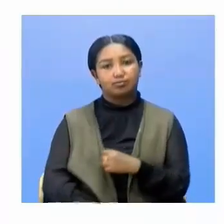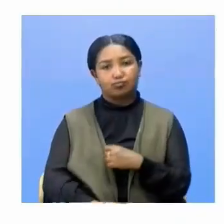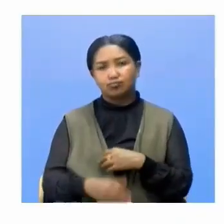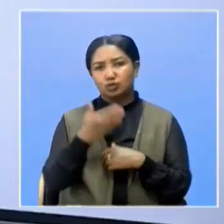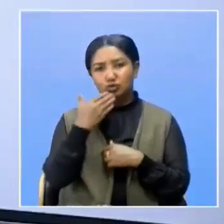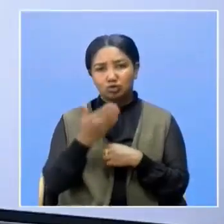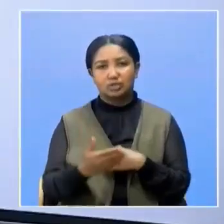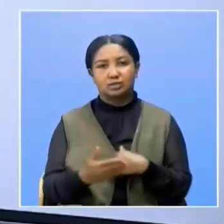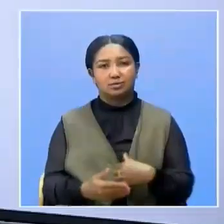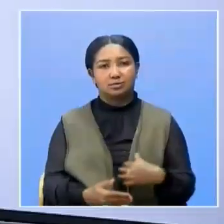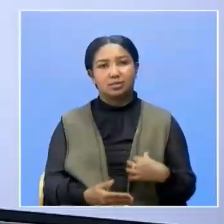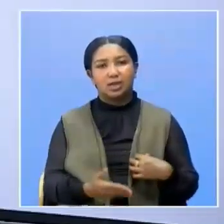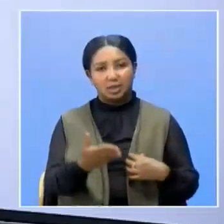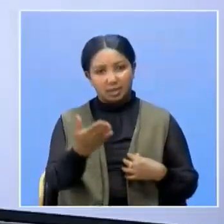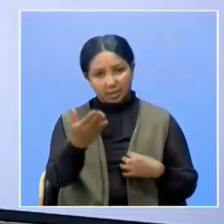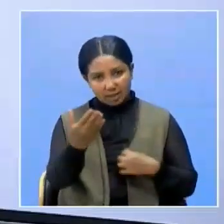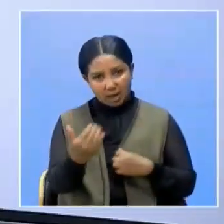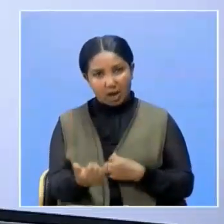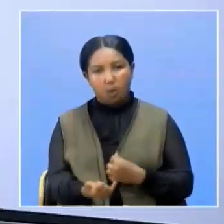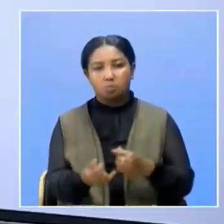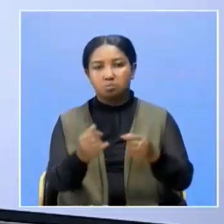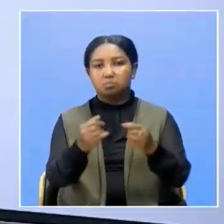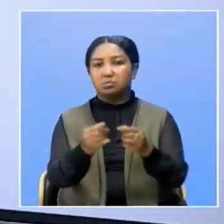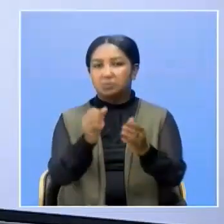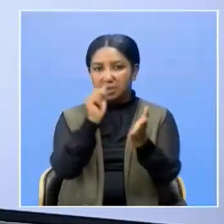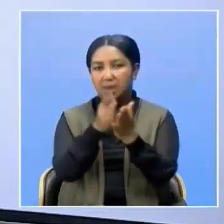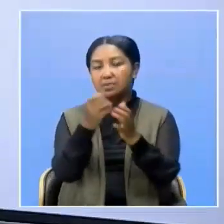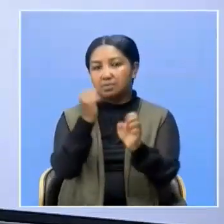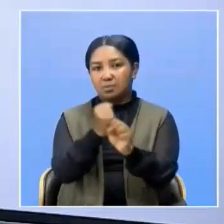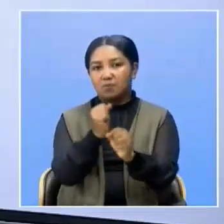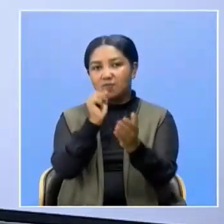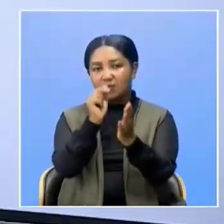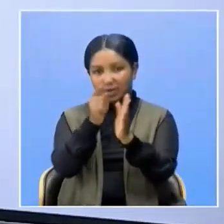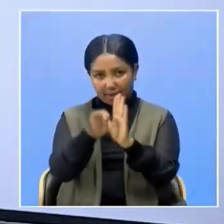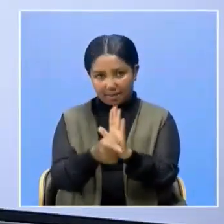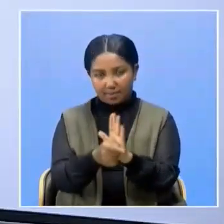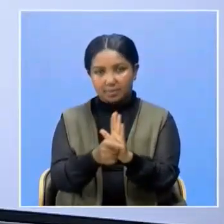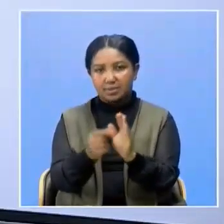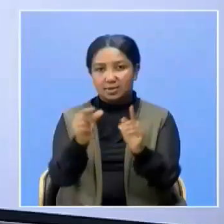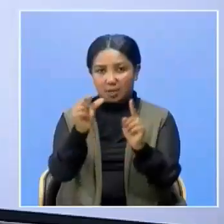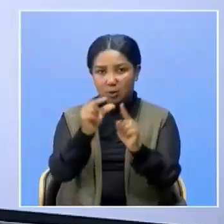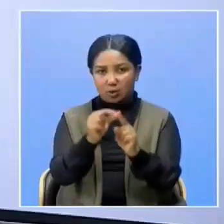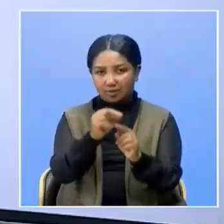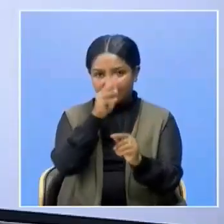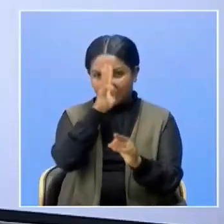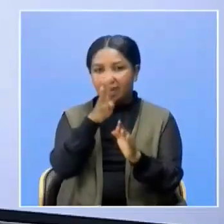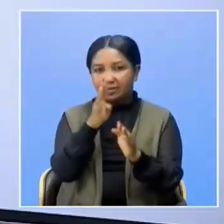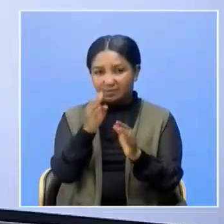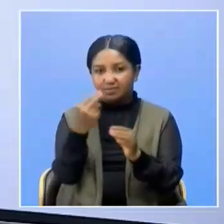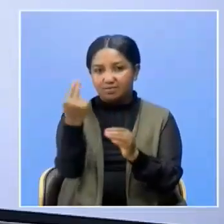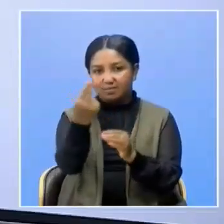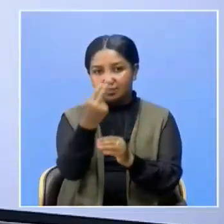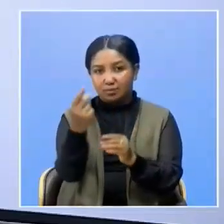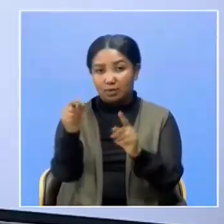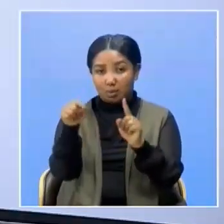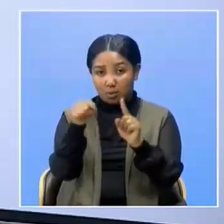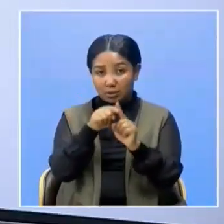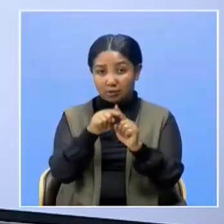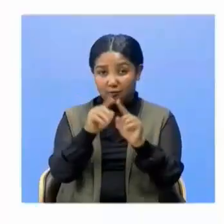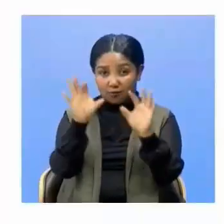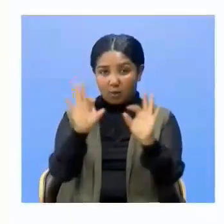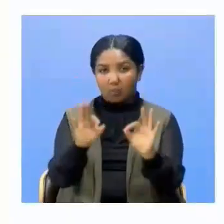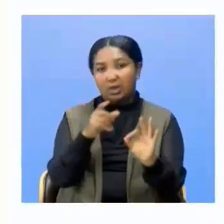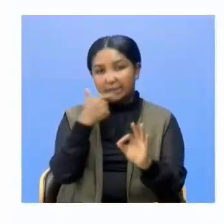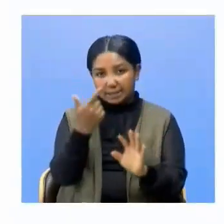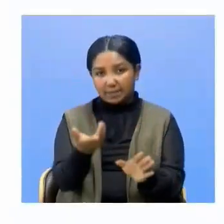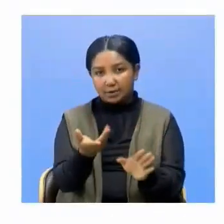Good. Now let us make some example. For example, let us use the word creative. In a positive form, you can